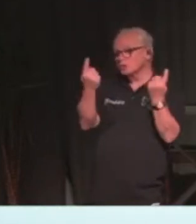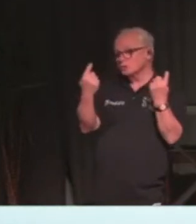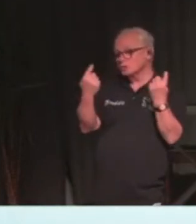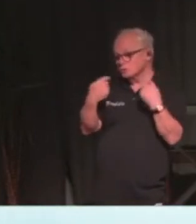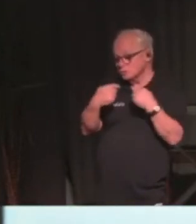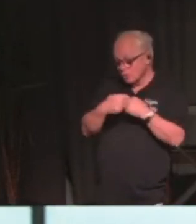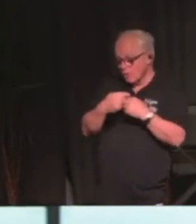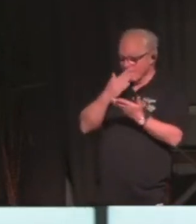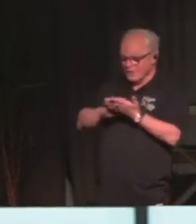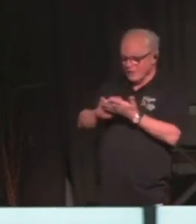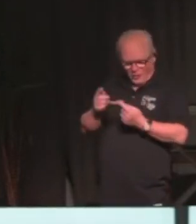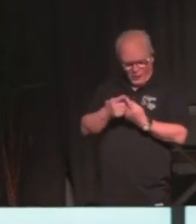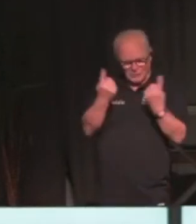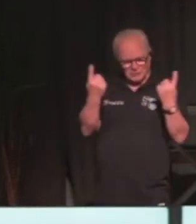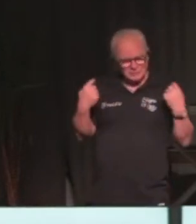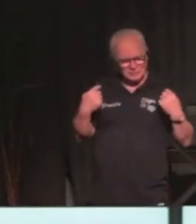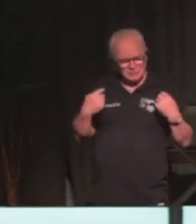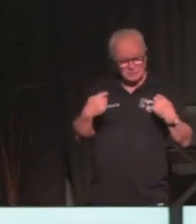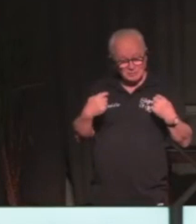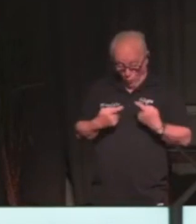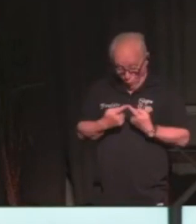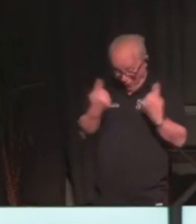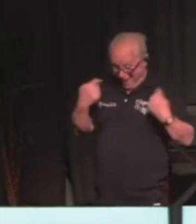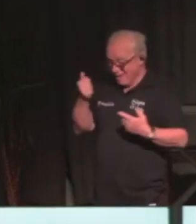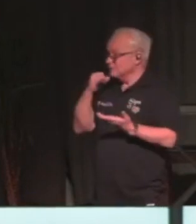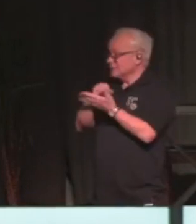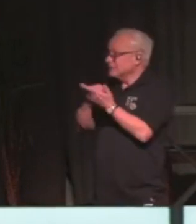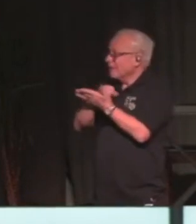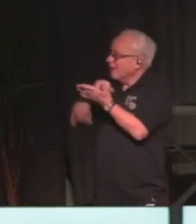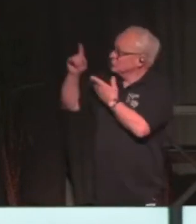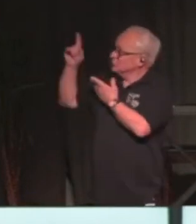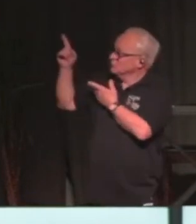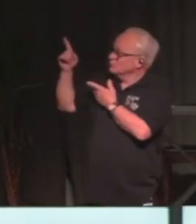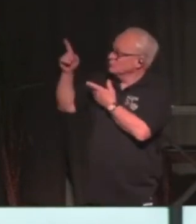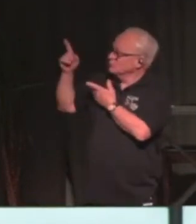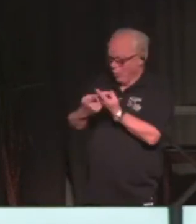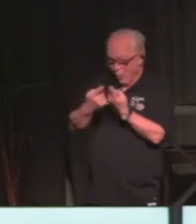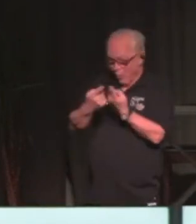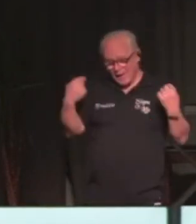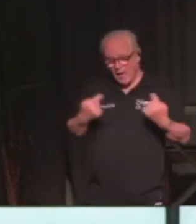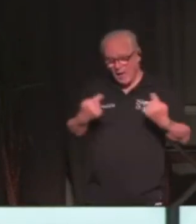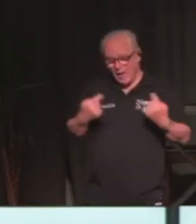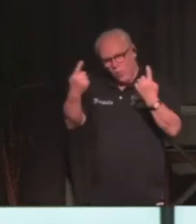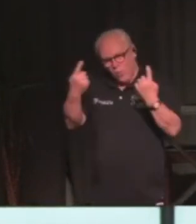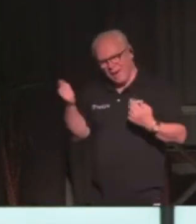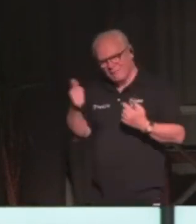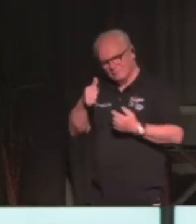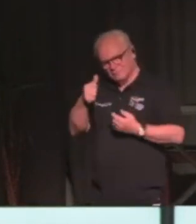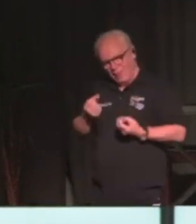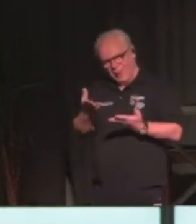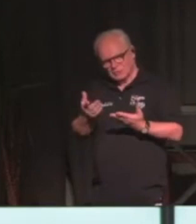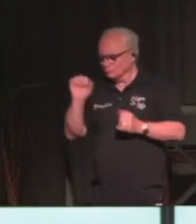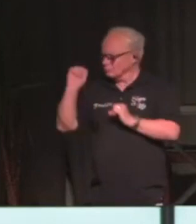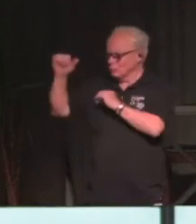God forgive us. God, we have sinned against you. We have allowed standards that